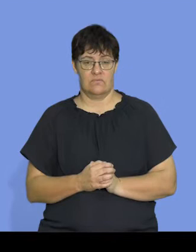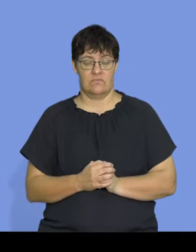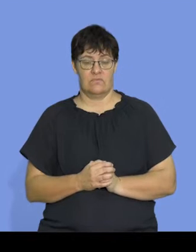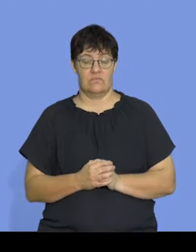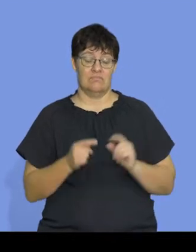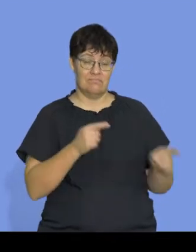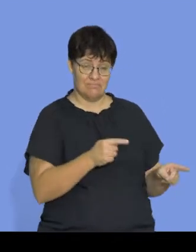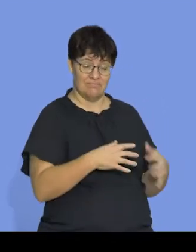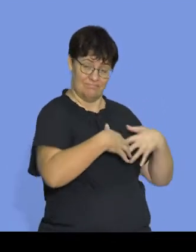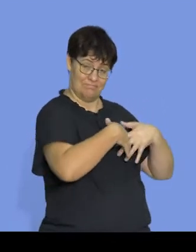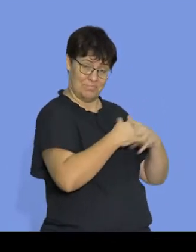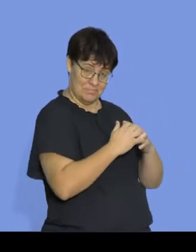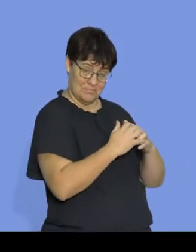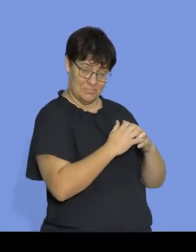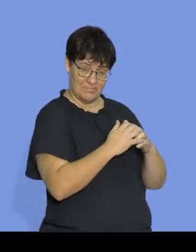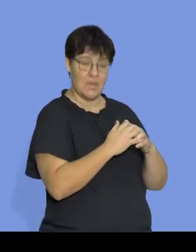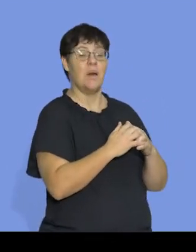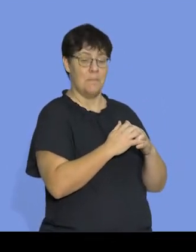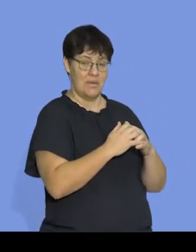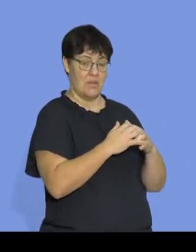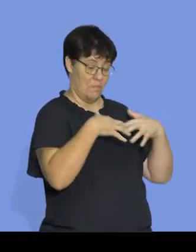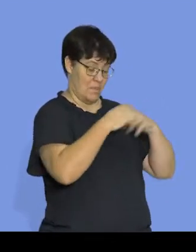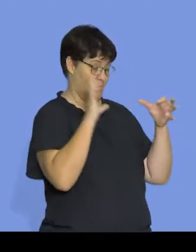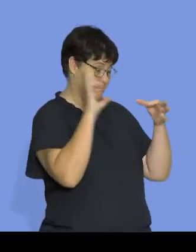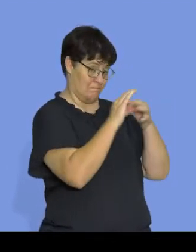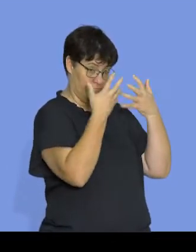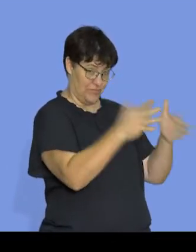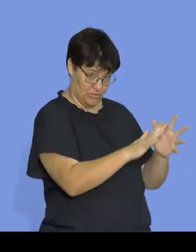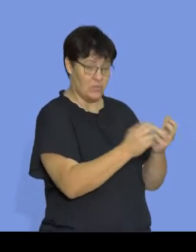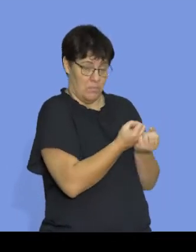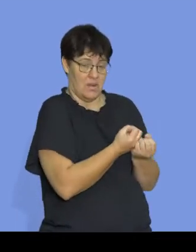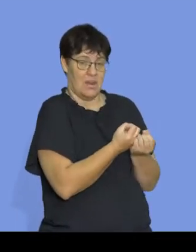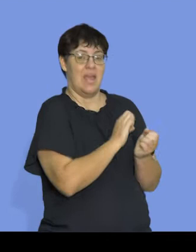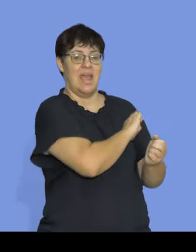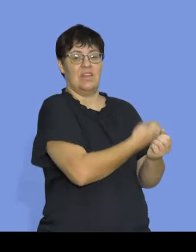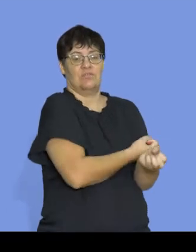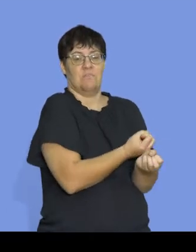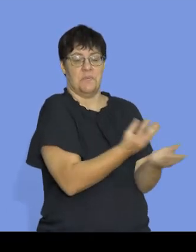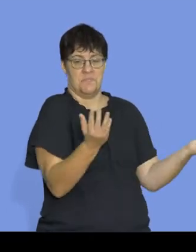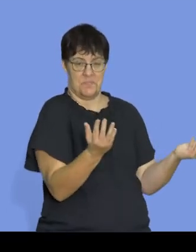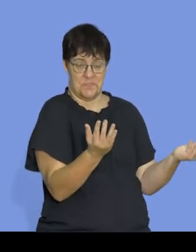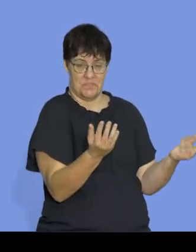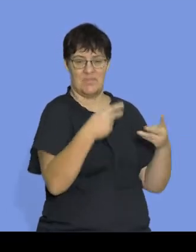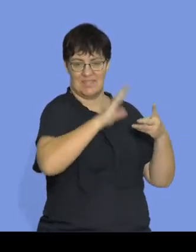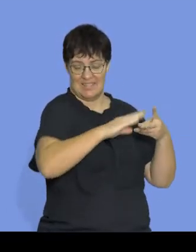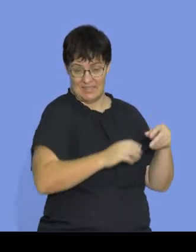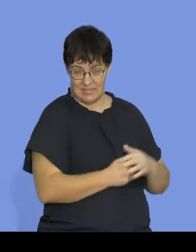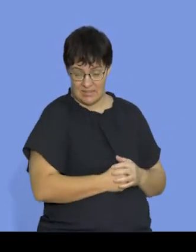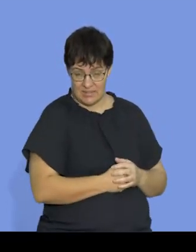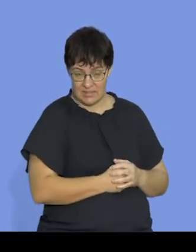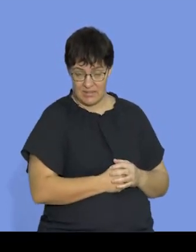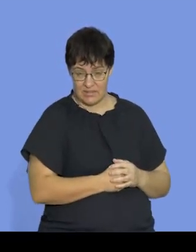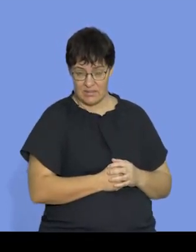during bond formation, there is energy release. So the release of energy is actually coupled